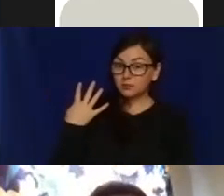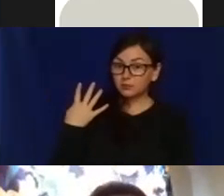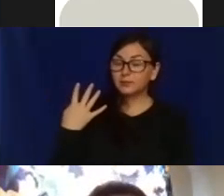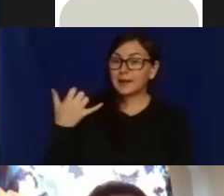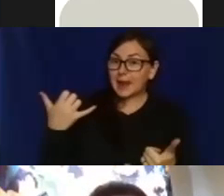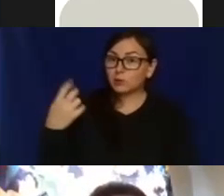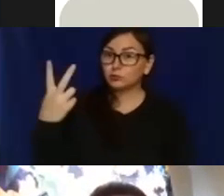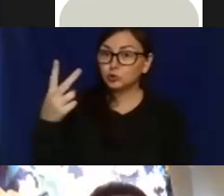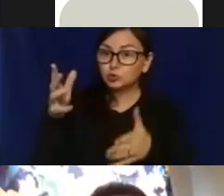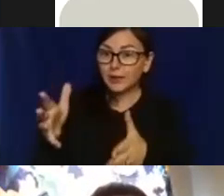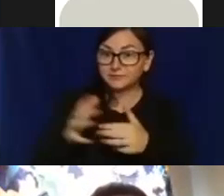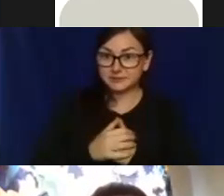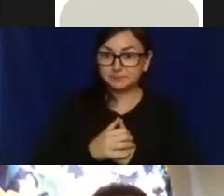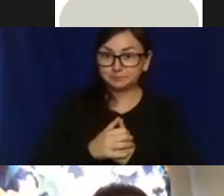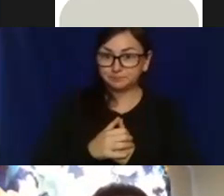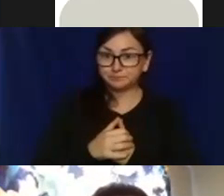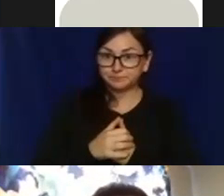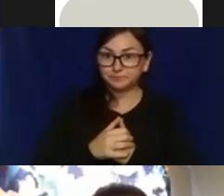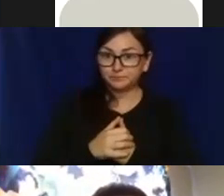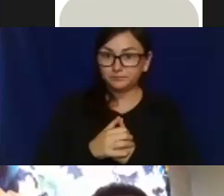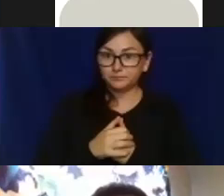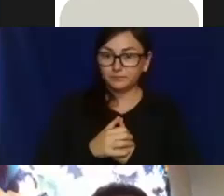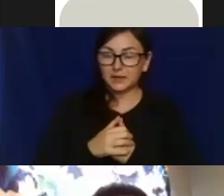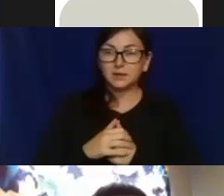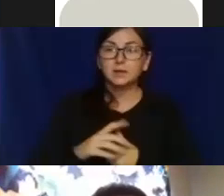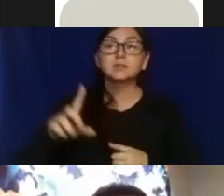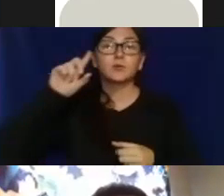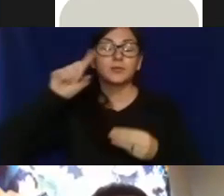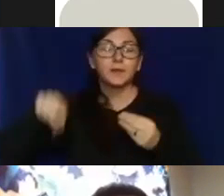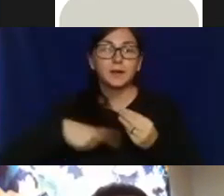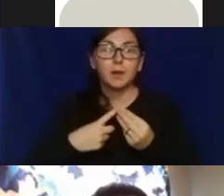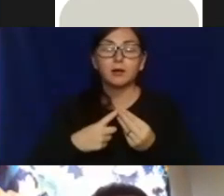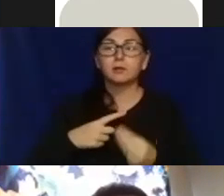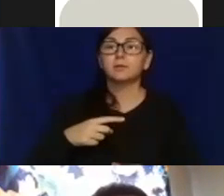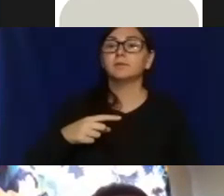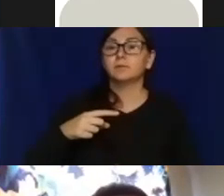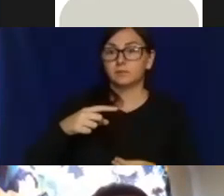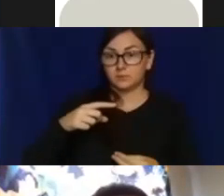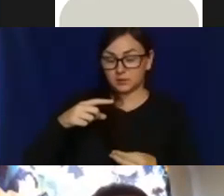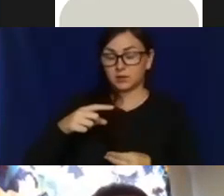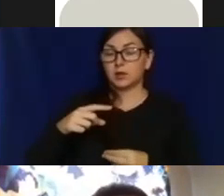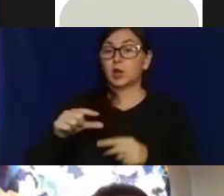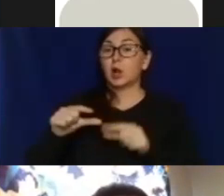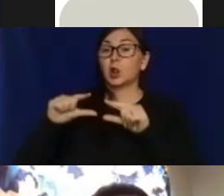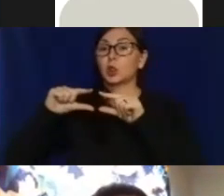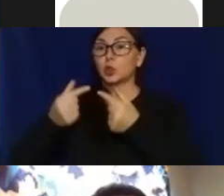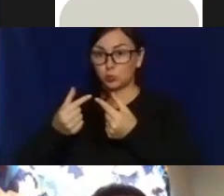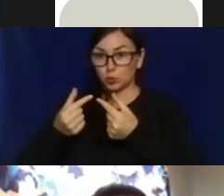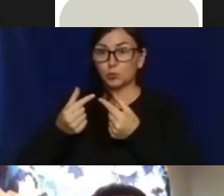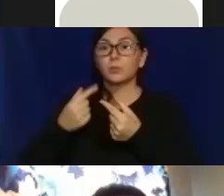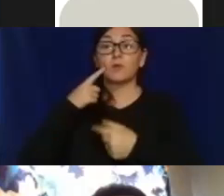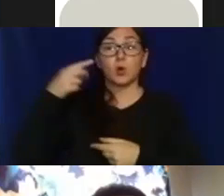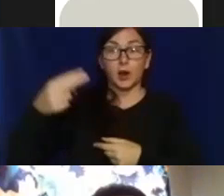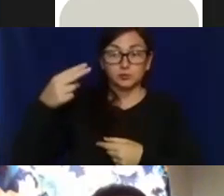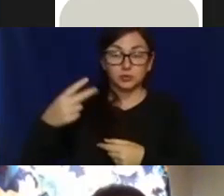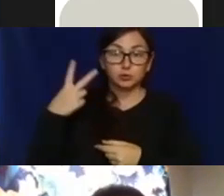have to think about the octet rule and the duet rule. Duet rule for hydrogen, only 2 electrons